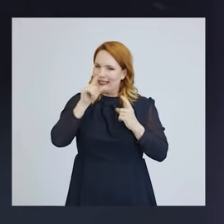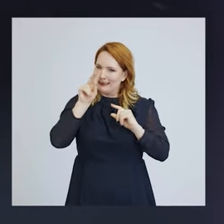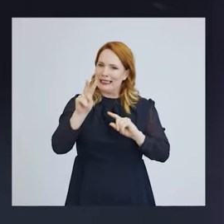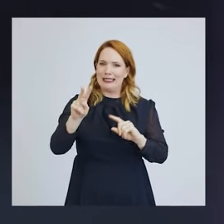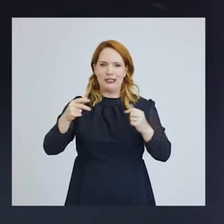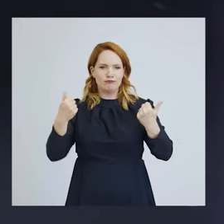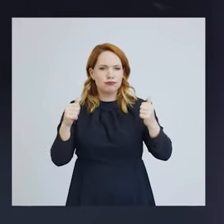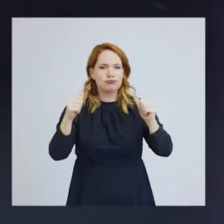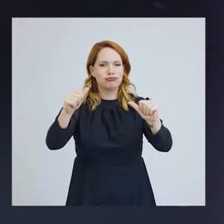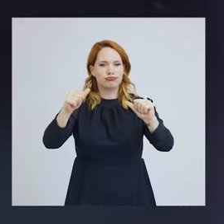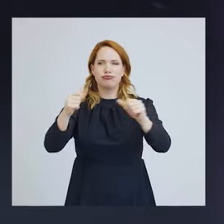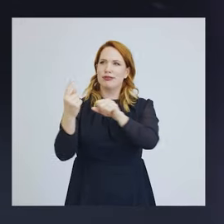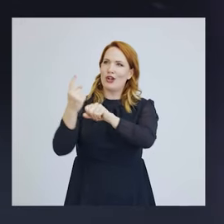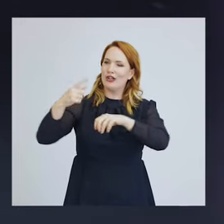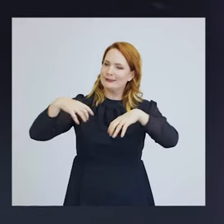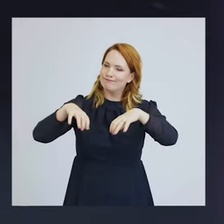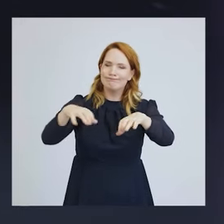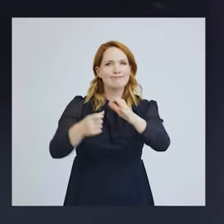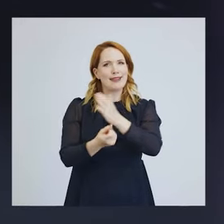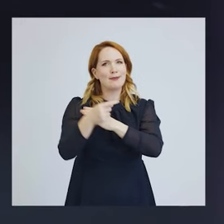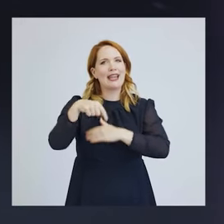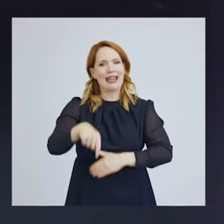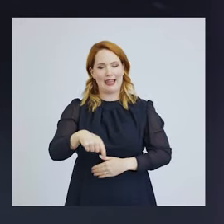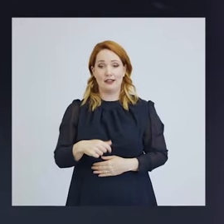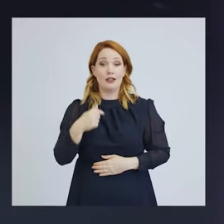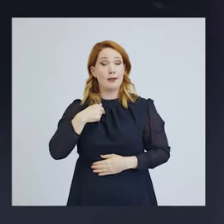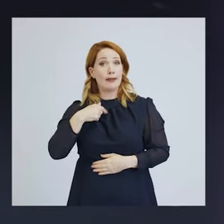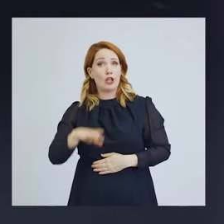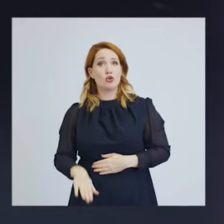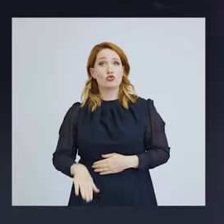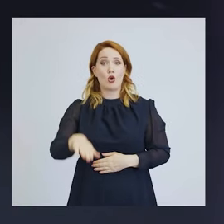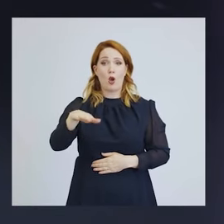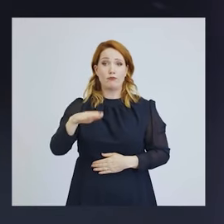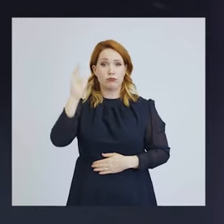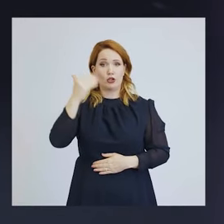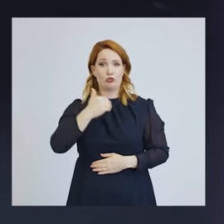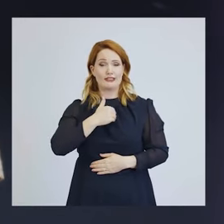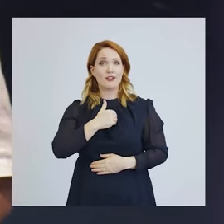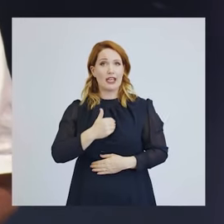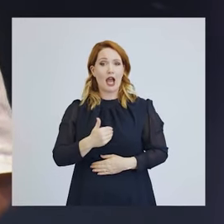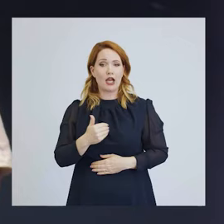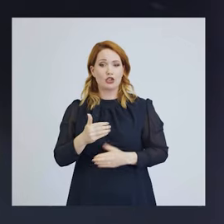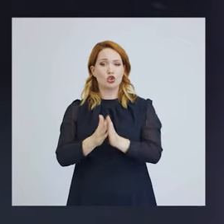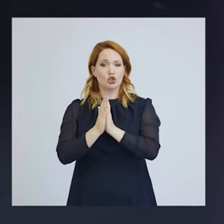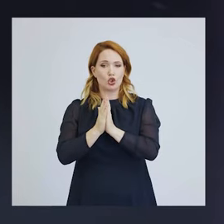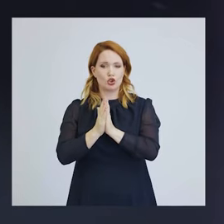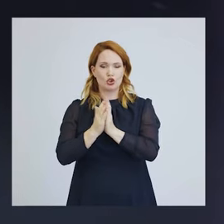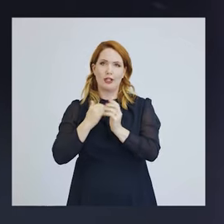to see even greater fruit. And it's such a privilege to do this together. And I'm saying that because I grew up in this church. For those of you that didn't know